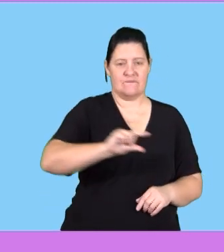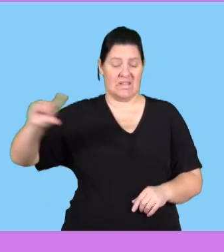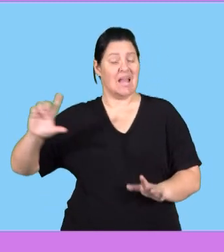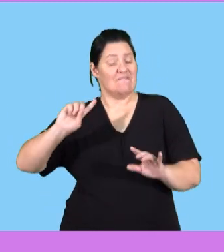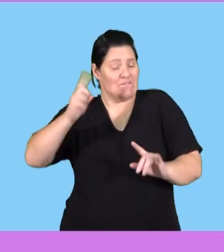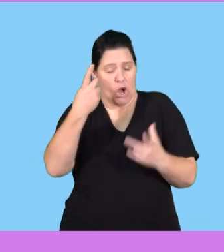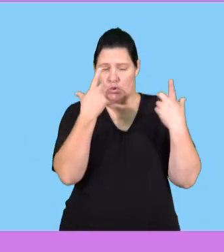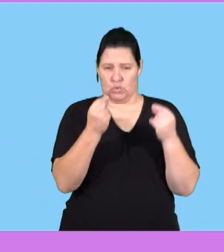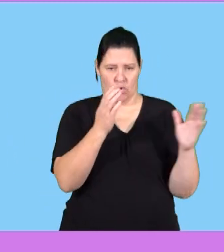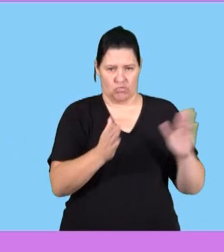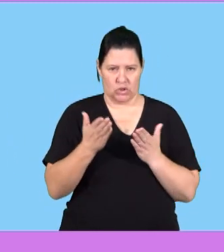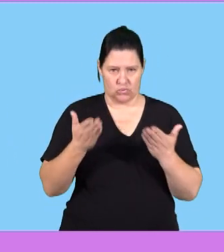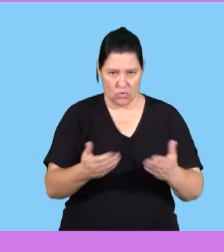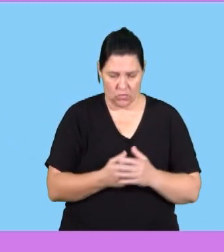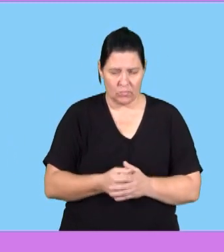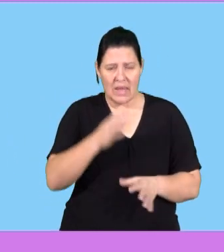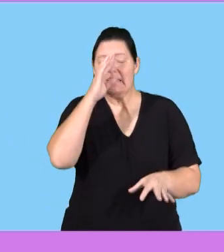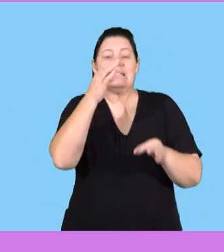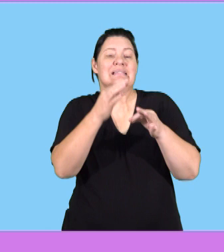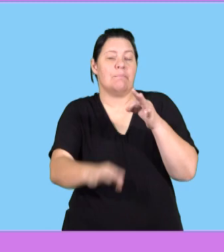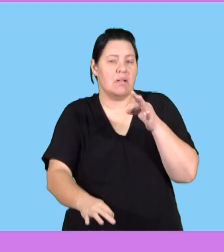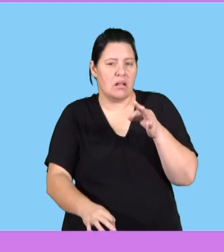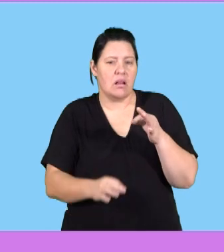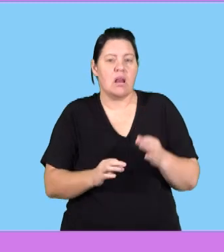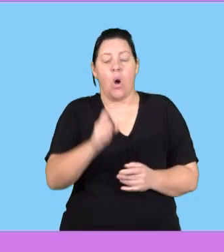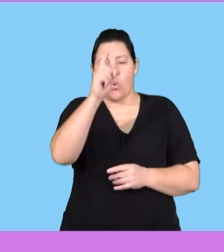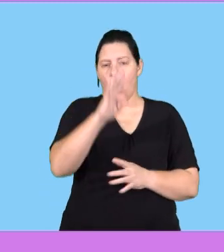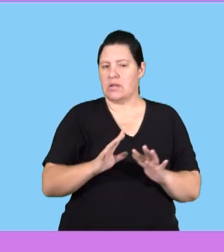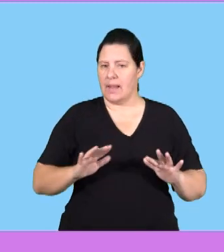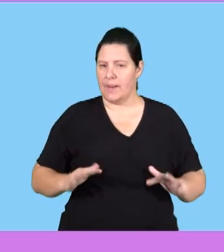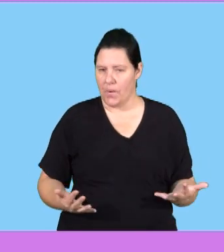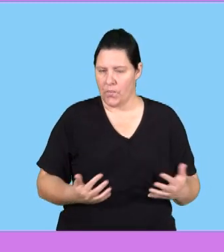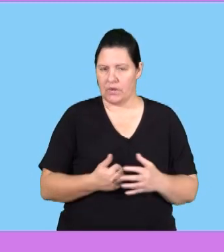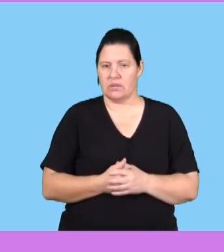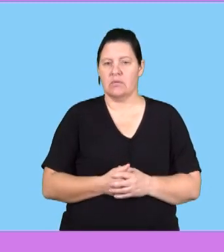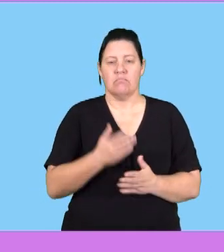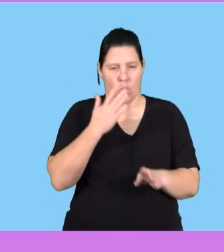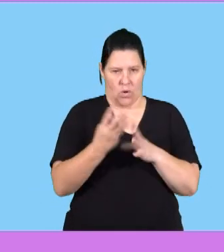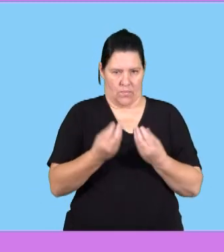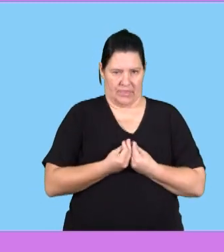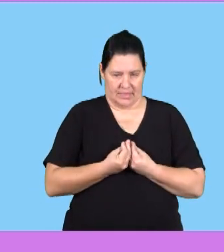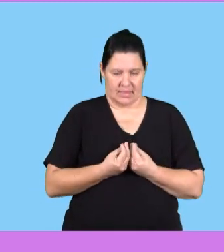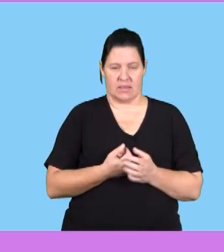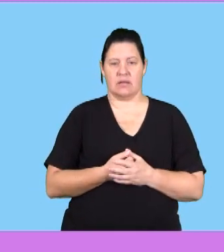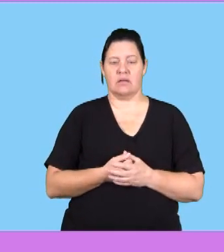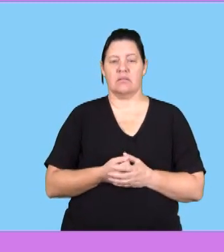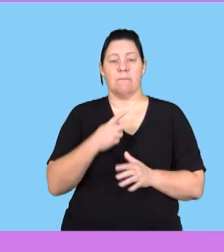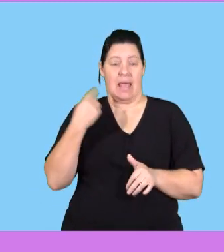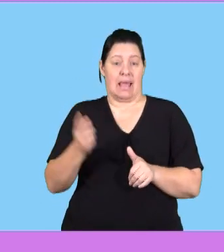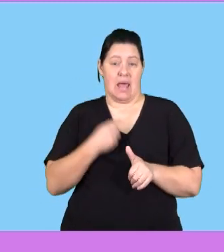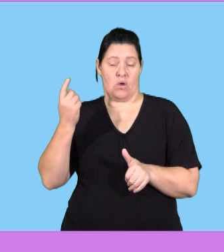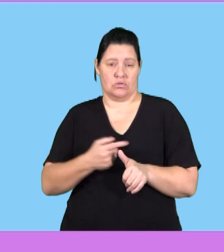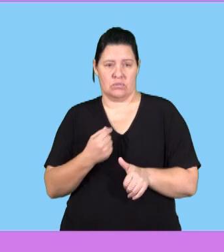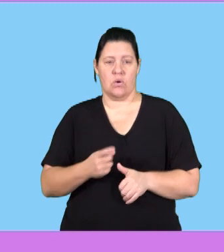to big. Now, very simple. How will we determine our quartiles? And I want you to work with me. Now,